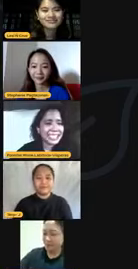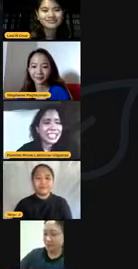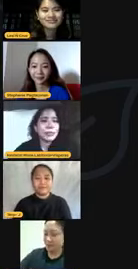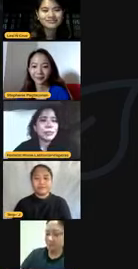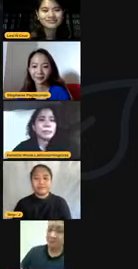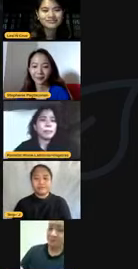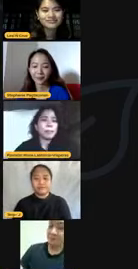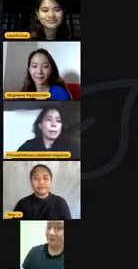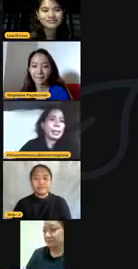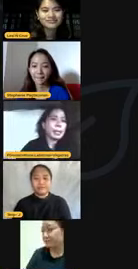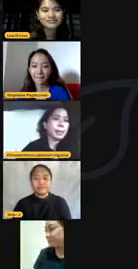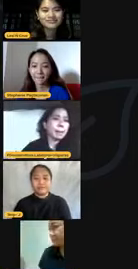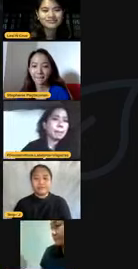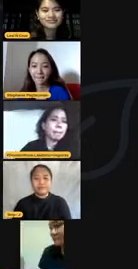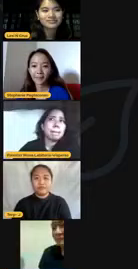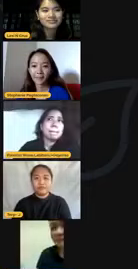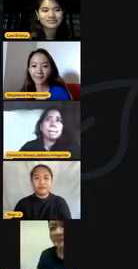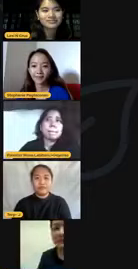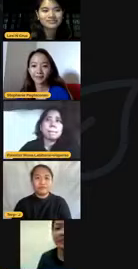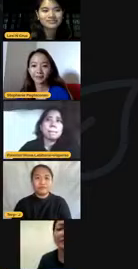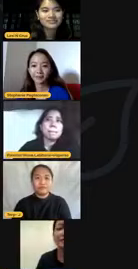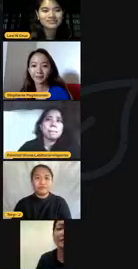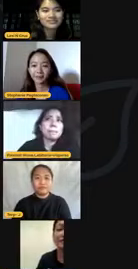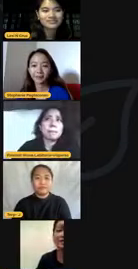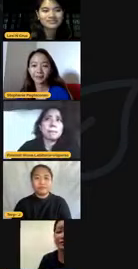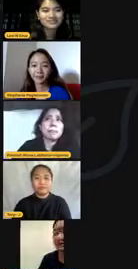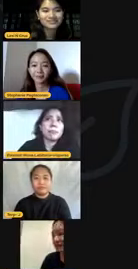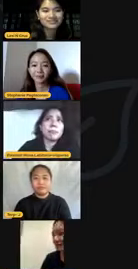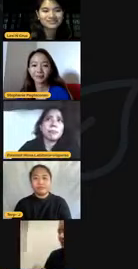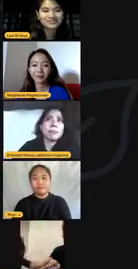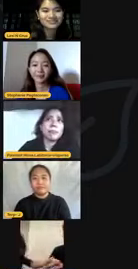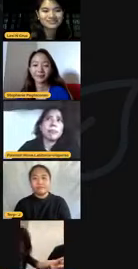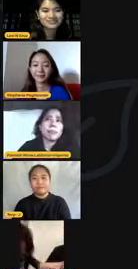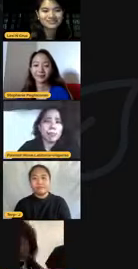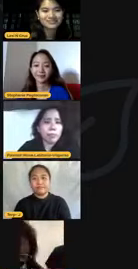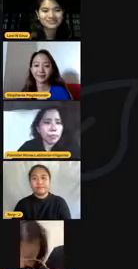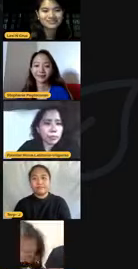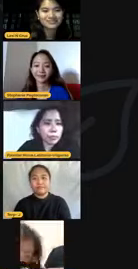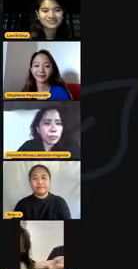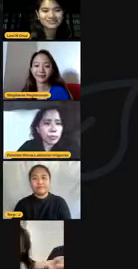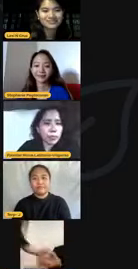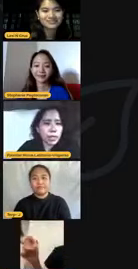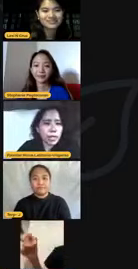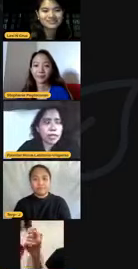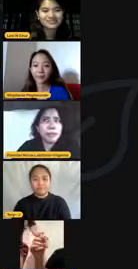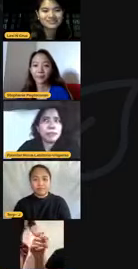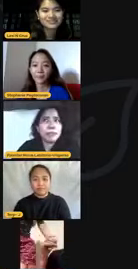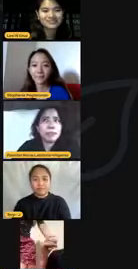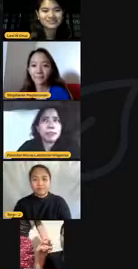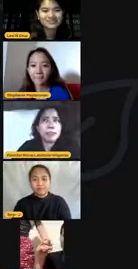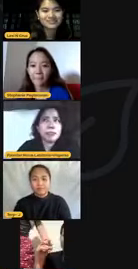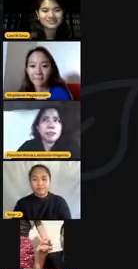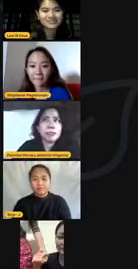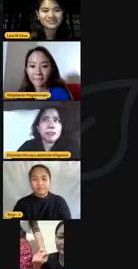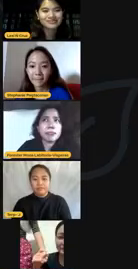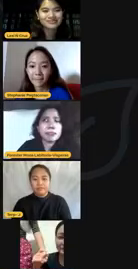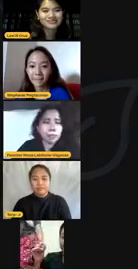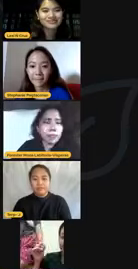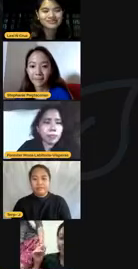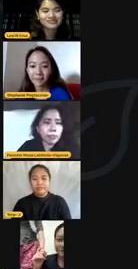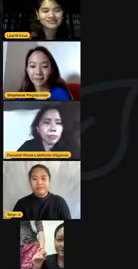Chocolate. Let me see. Let me see how cute you are. Show them how cute you are. I'm wearing.